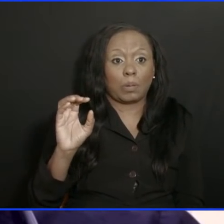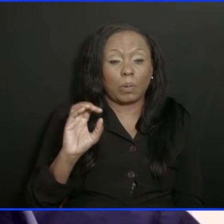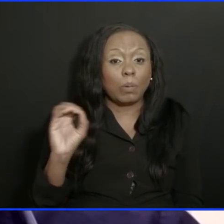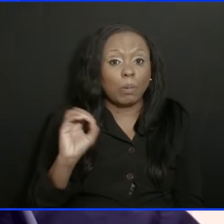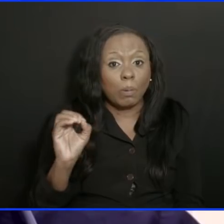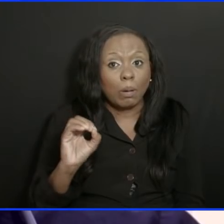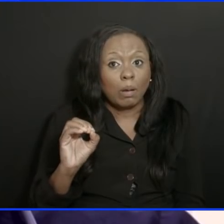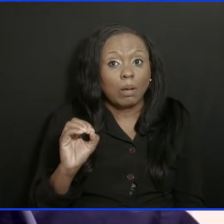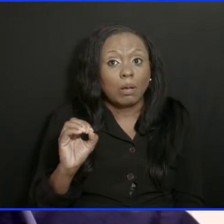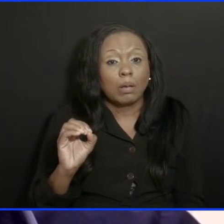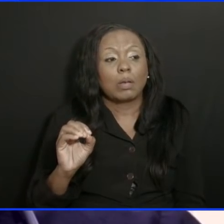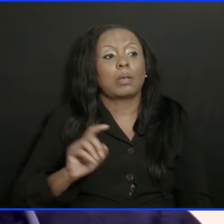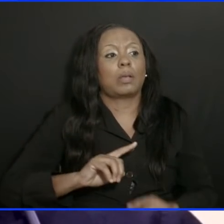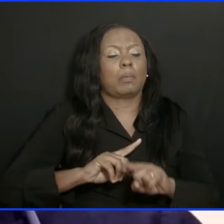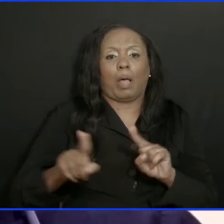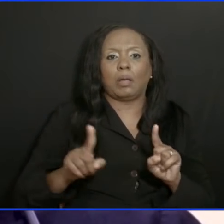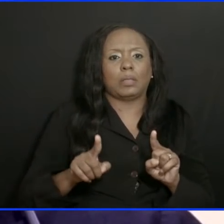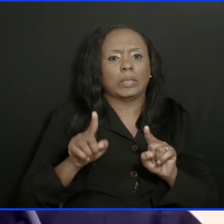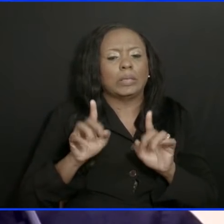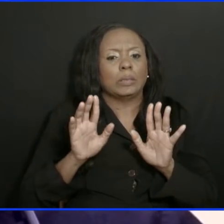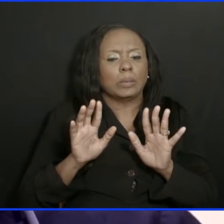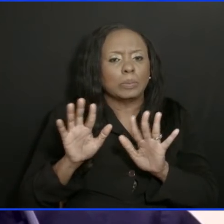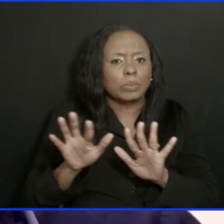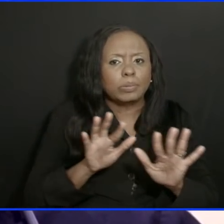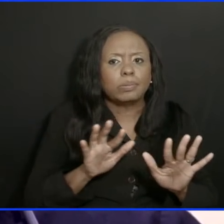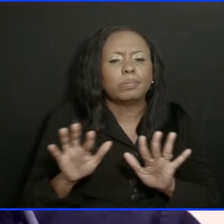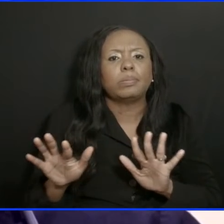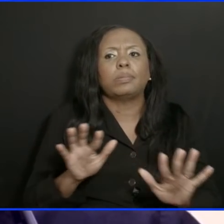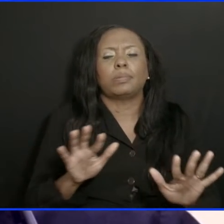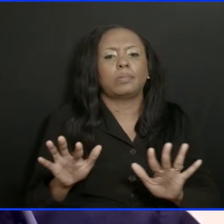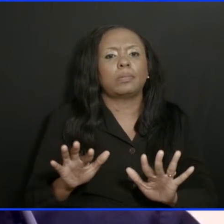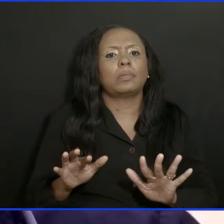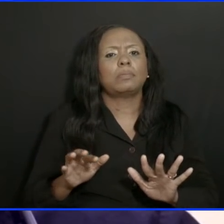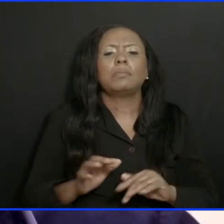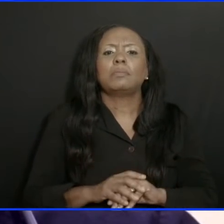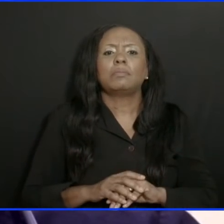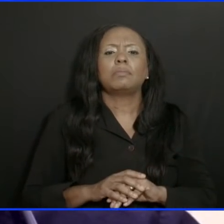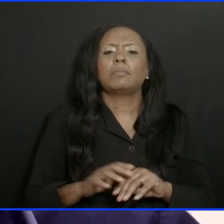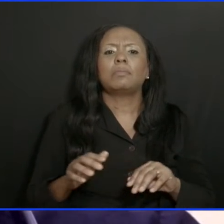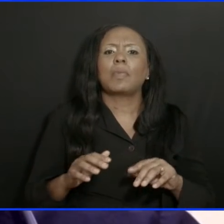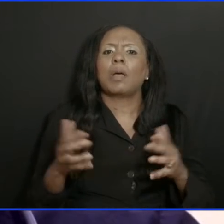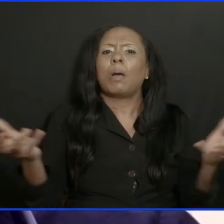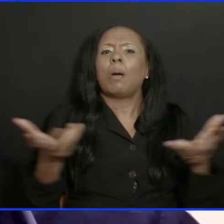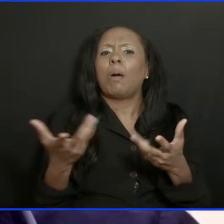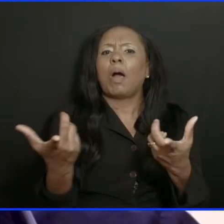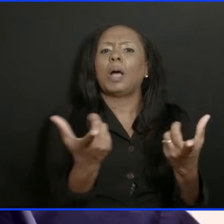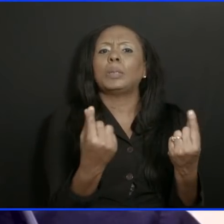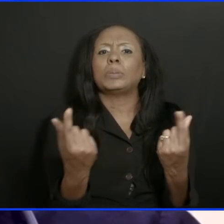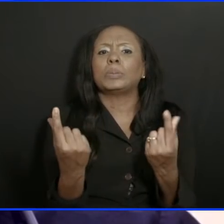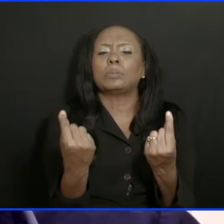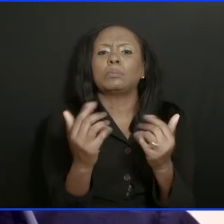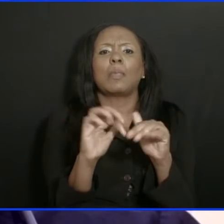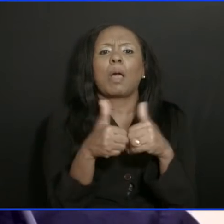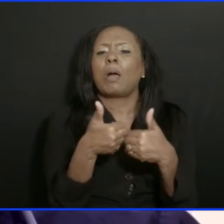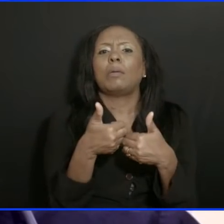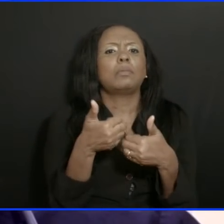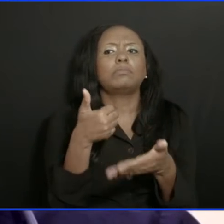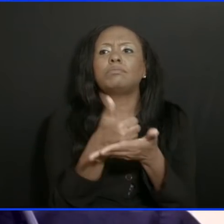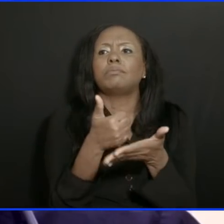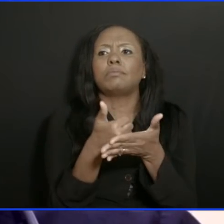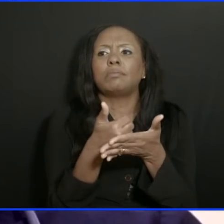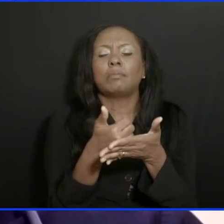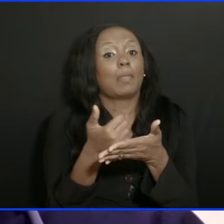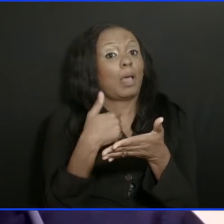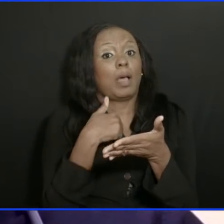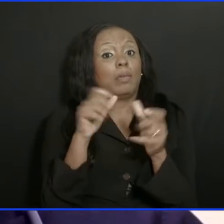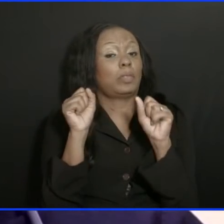what's going on across the world. What can you do as a general public to assist us, certainly in the isolation area? And I might surprise you